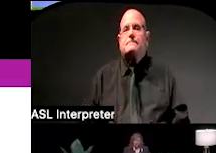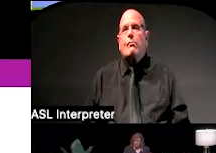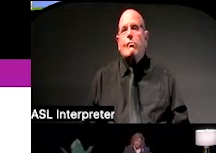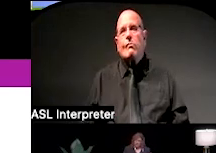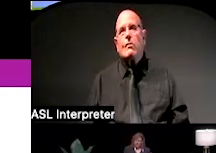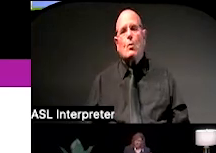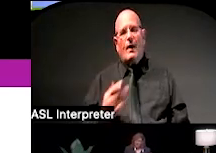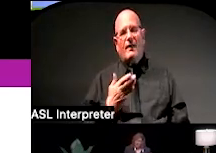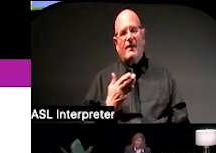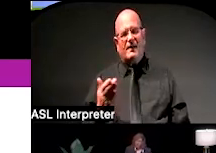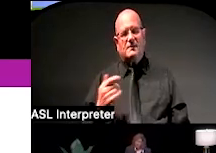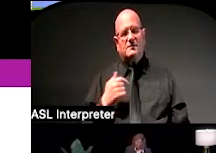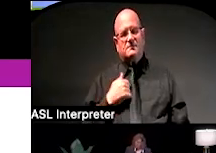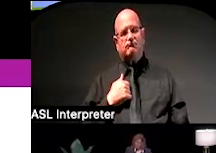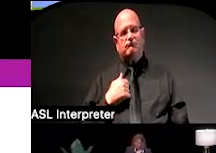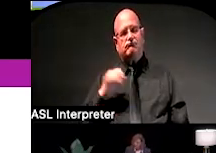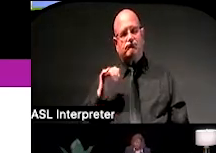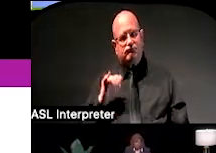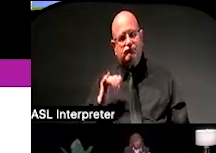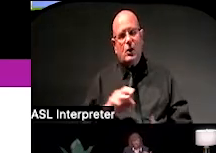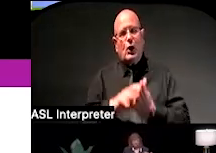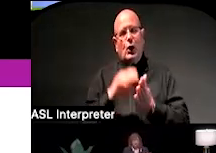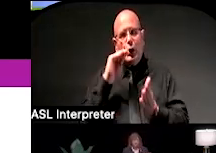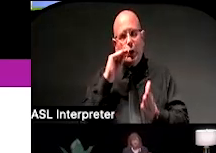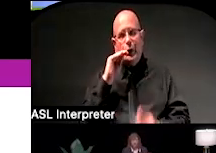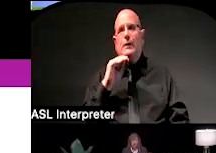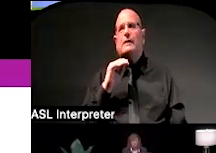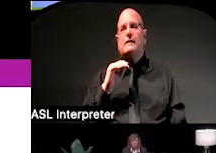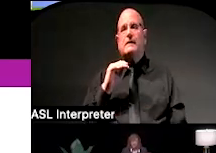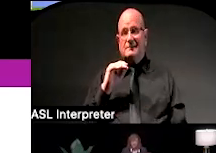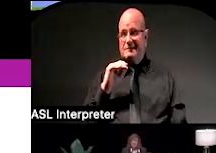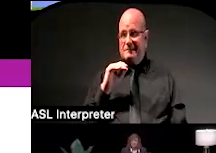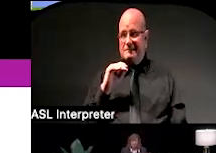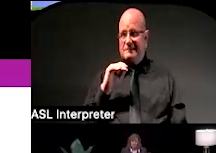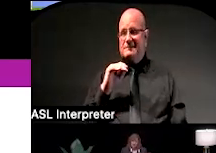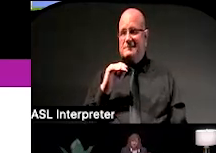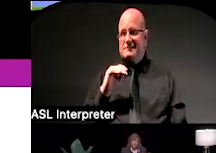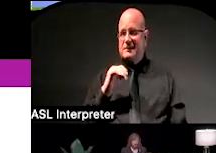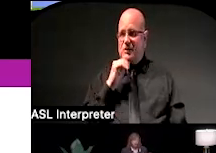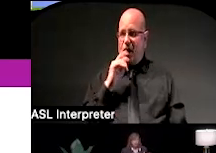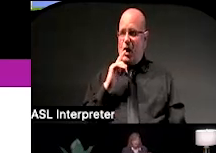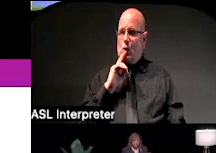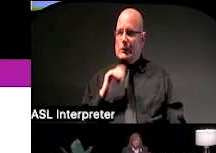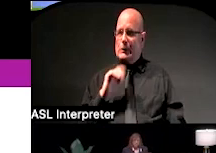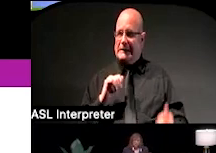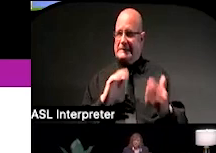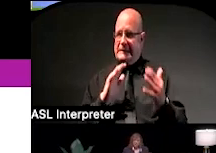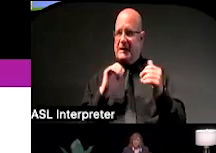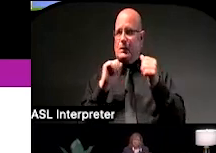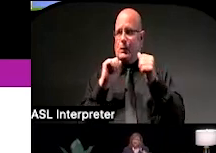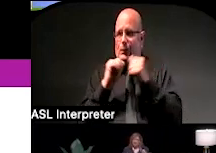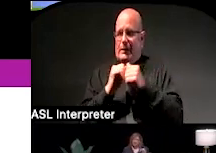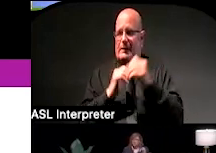one of the things that I have learned is that we're not really dealing with